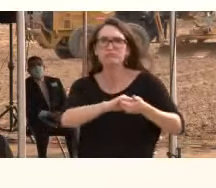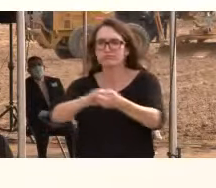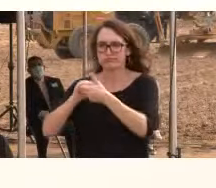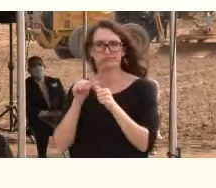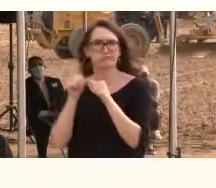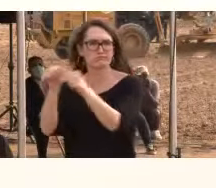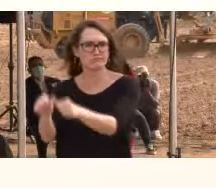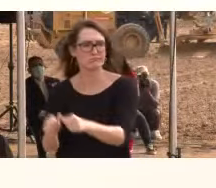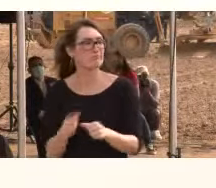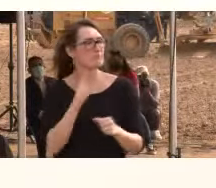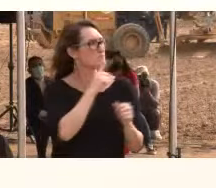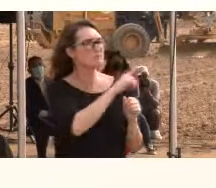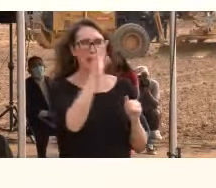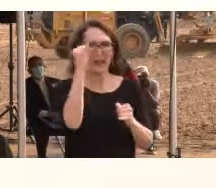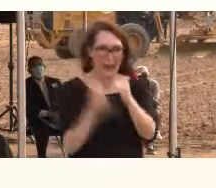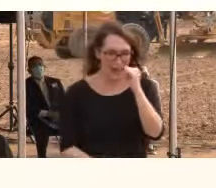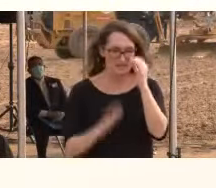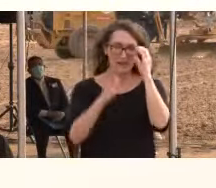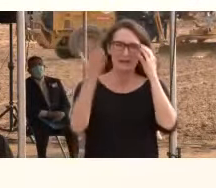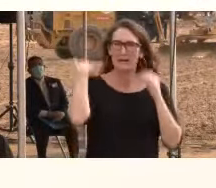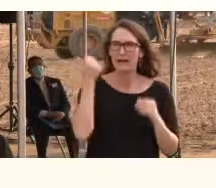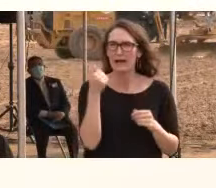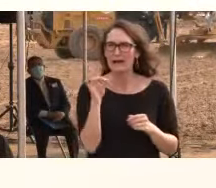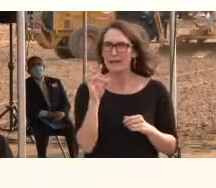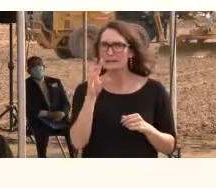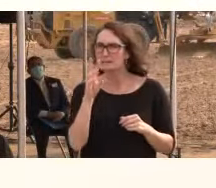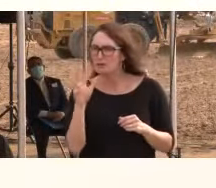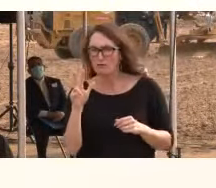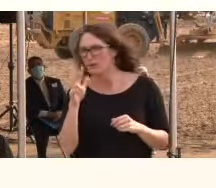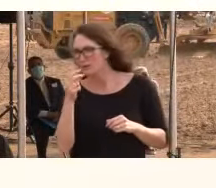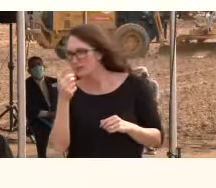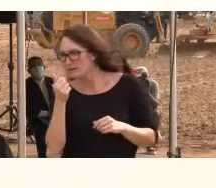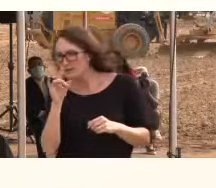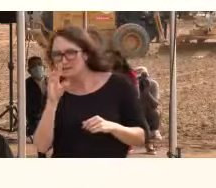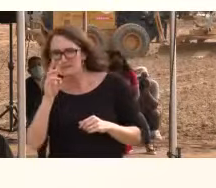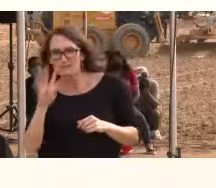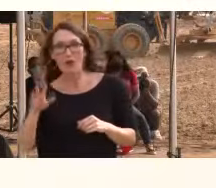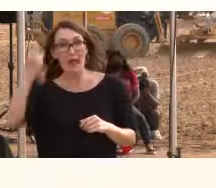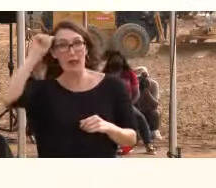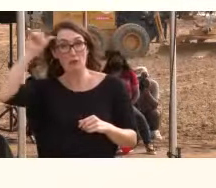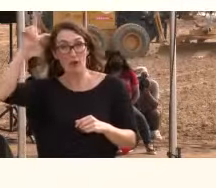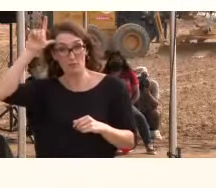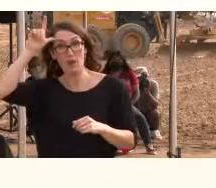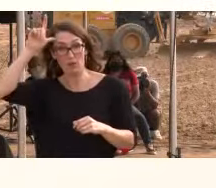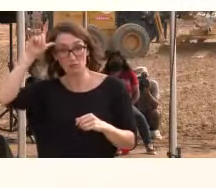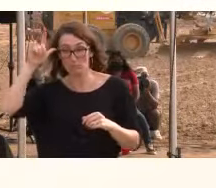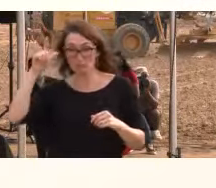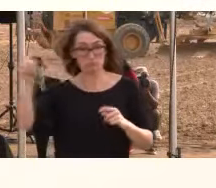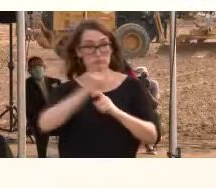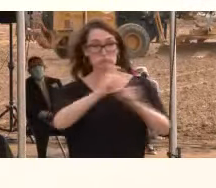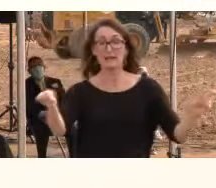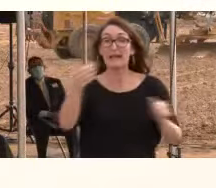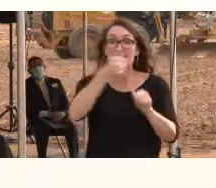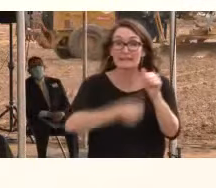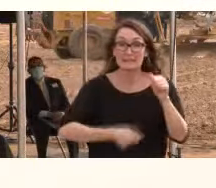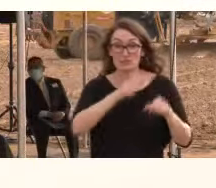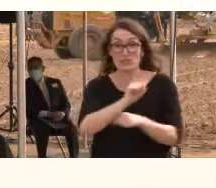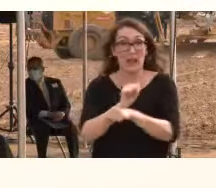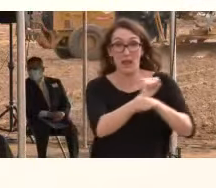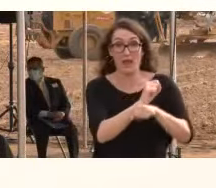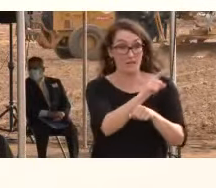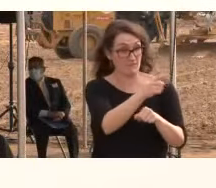in 1863 or 64, Abraham Lincoln gave every slave that was freed 40 acres and a